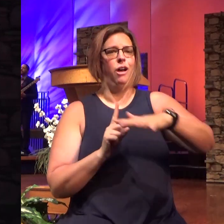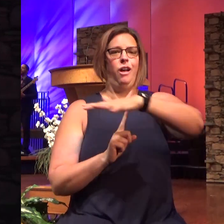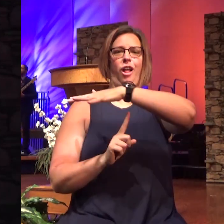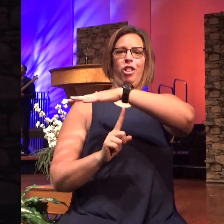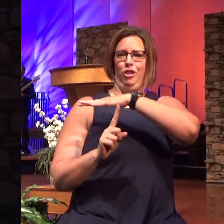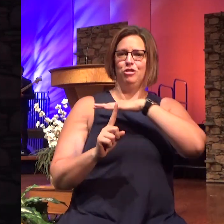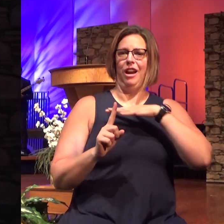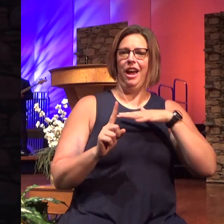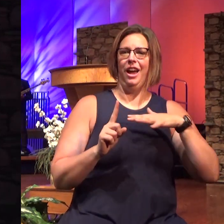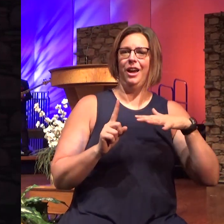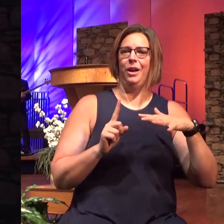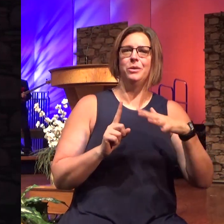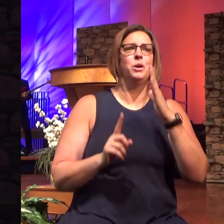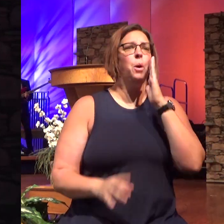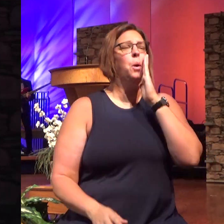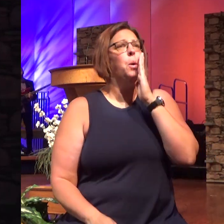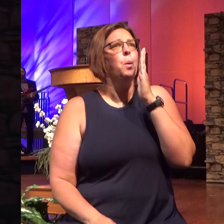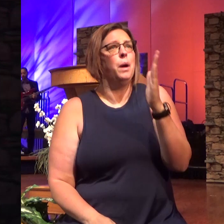will be